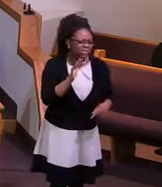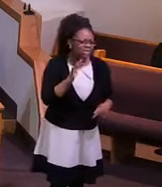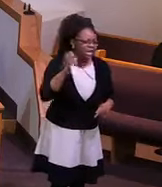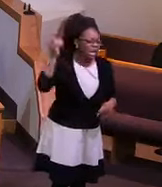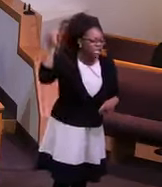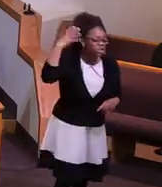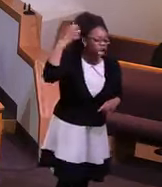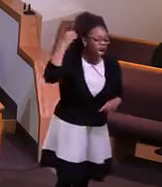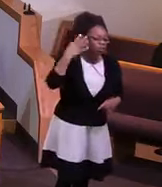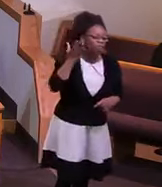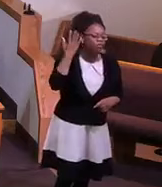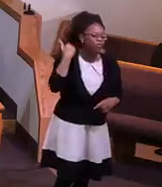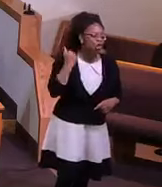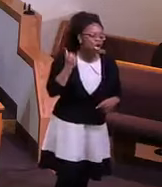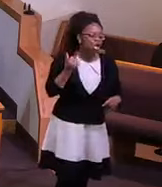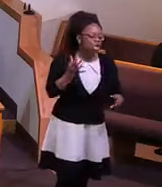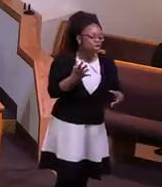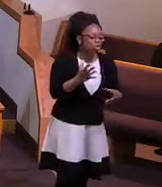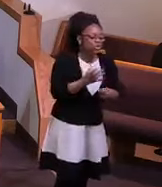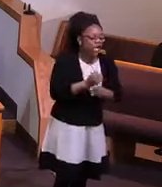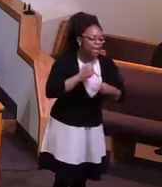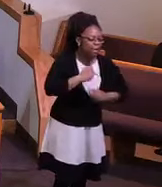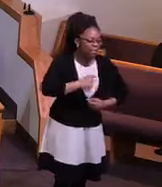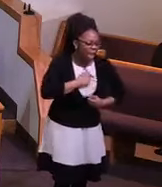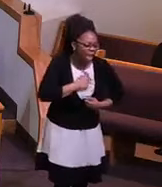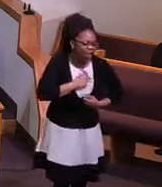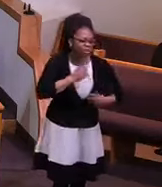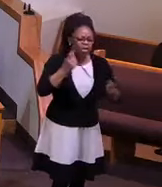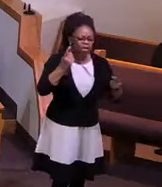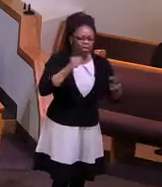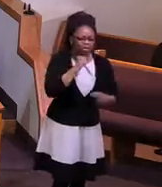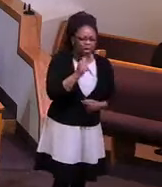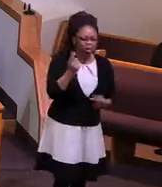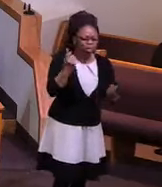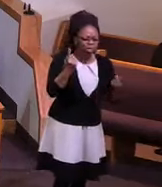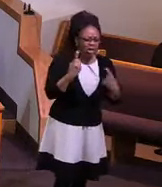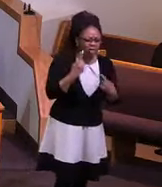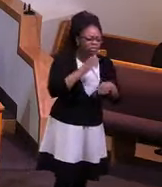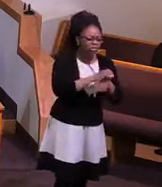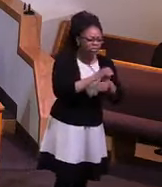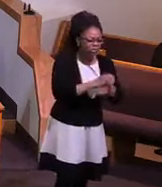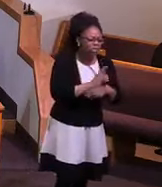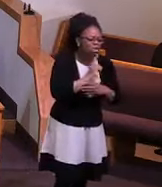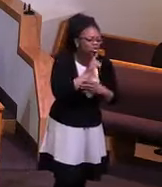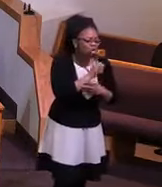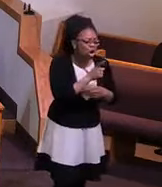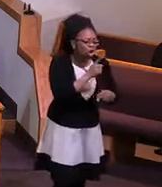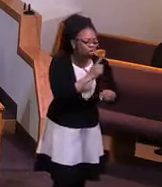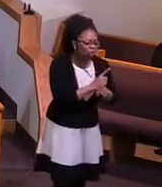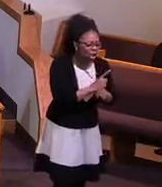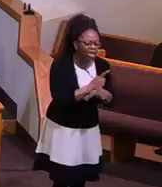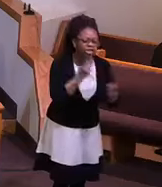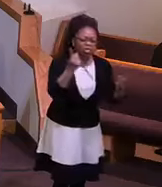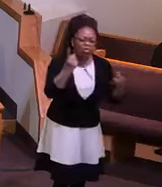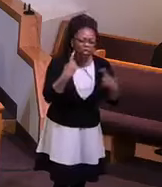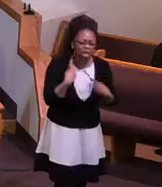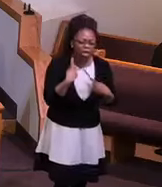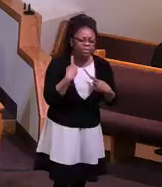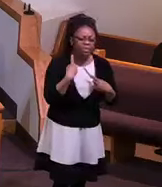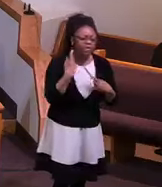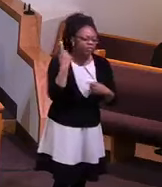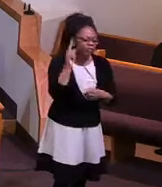You don't come to church because you are right. You come to church to encounter Jesus who can get you right.